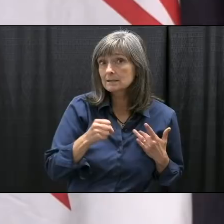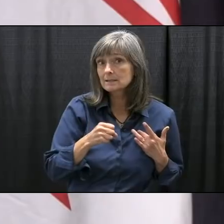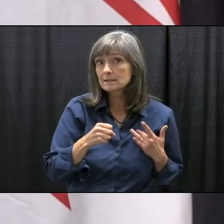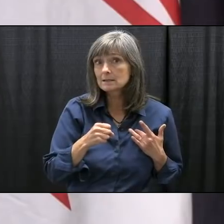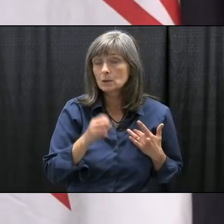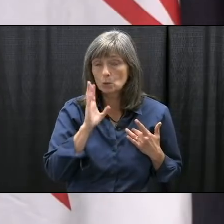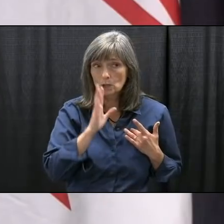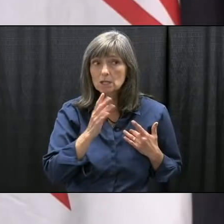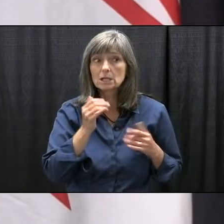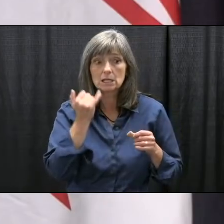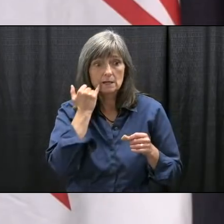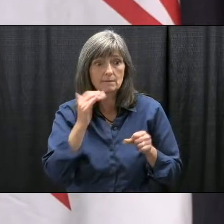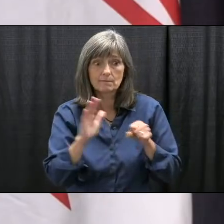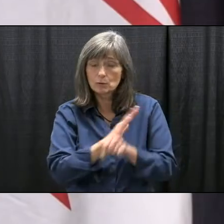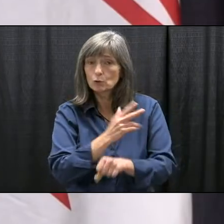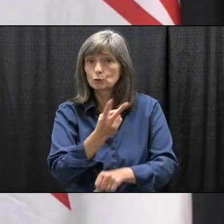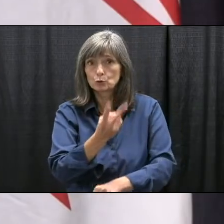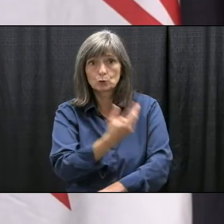individuals that have to be